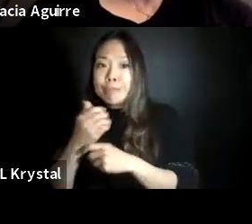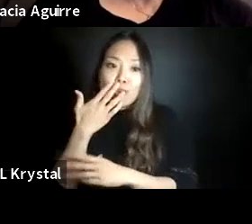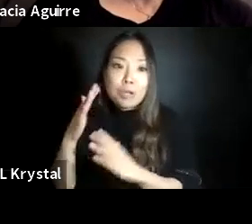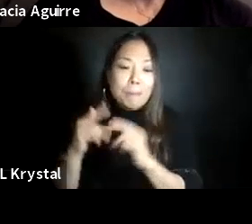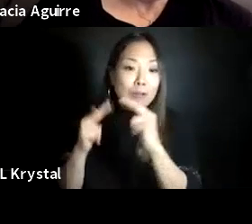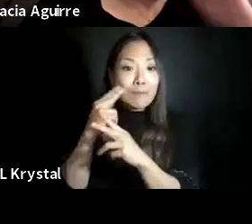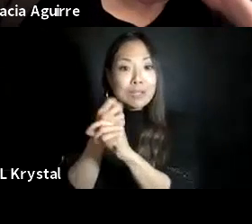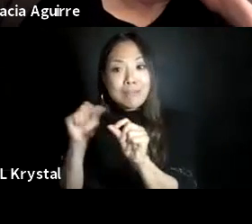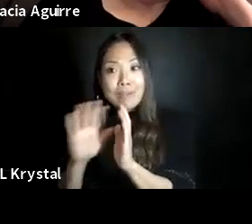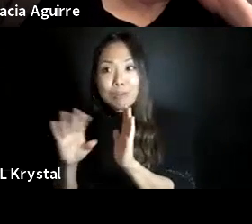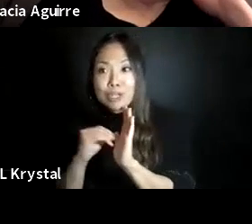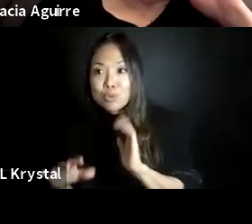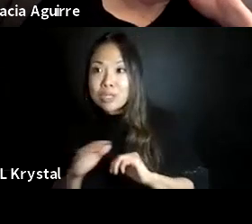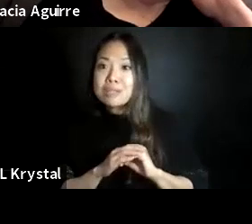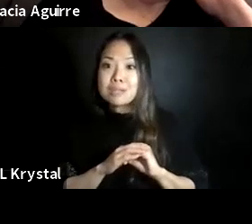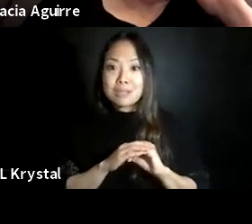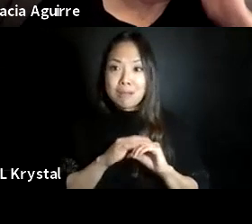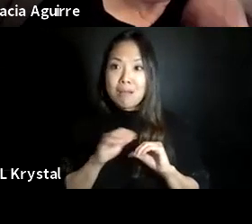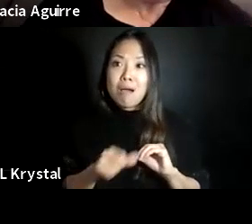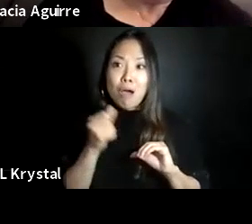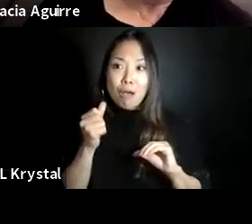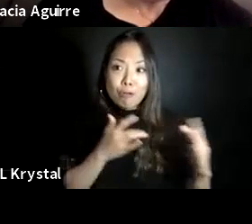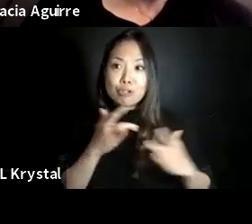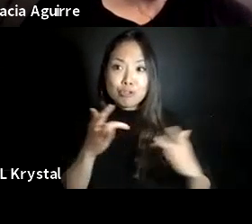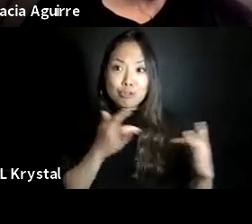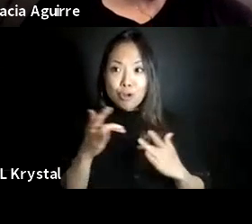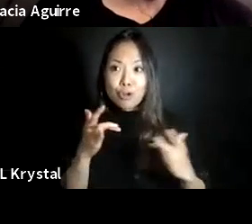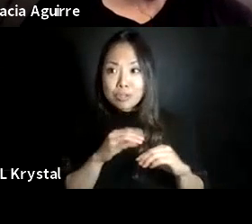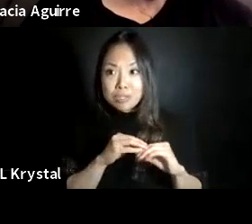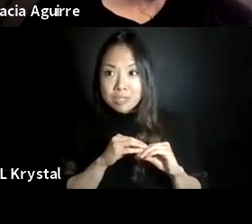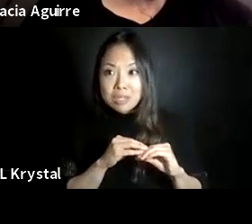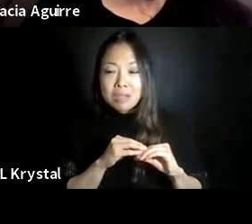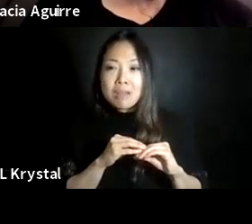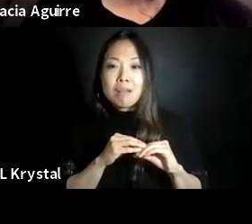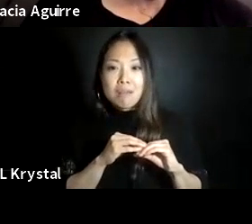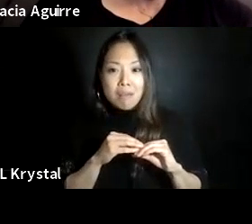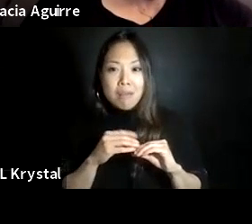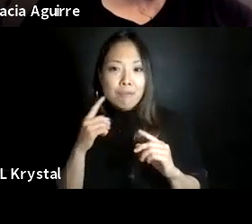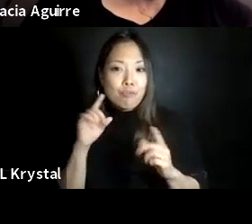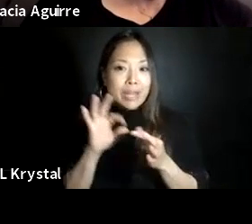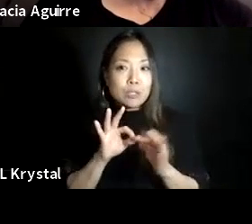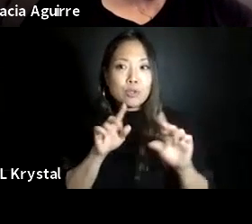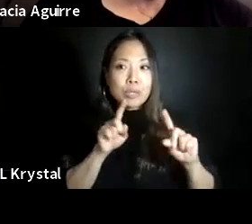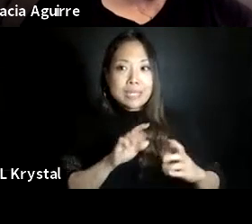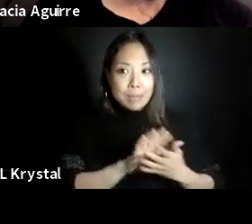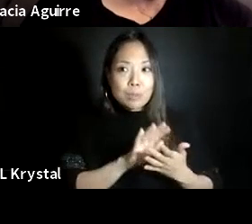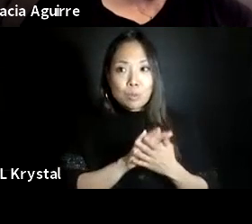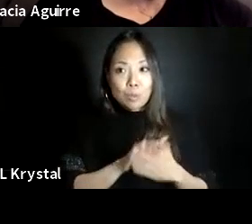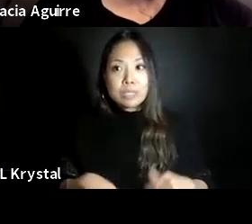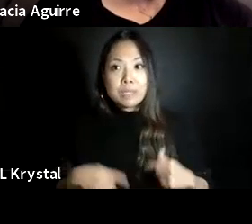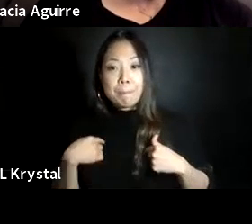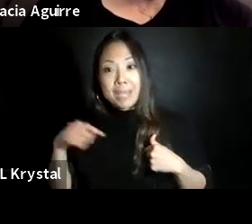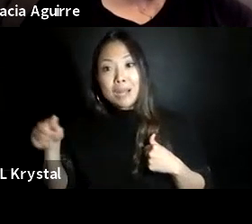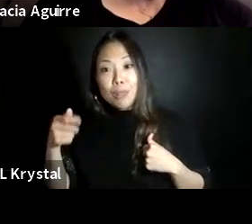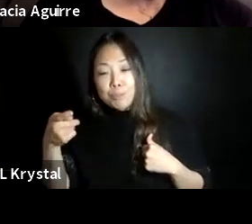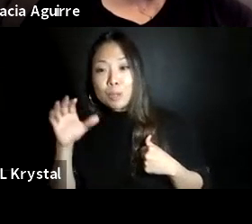that makes it so that POC deter from exam schools. As many other POC students like me and my friends have experienced firsthand